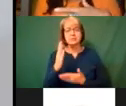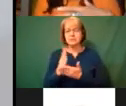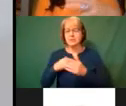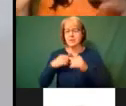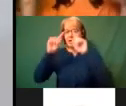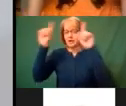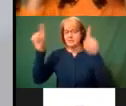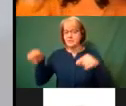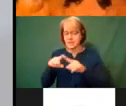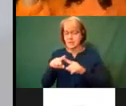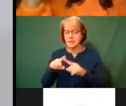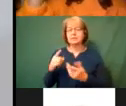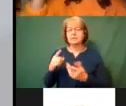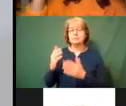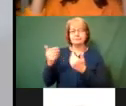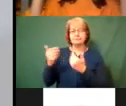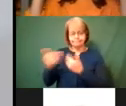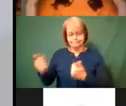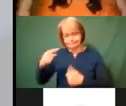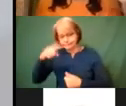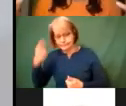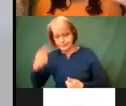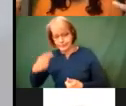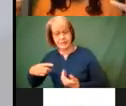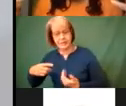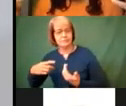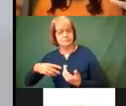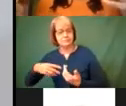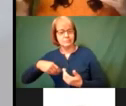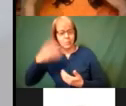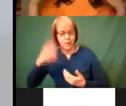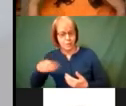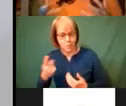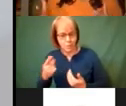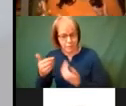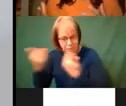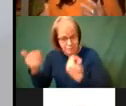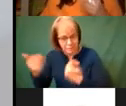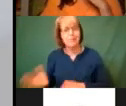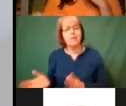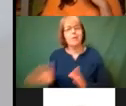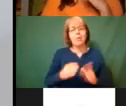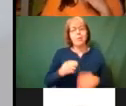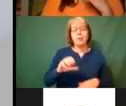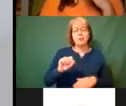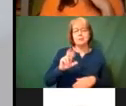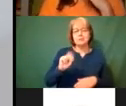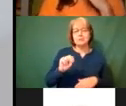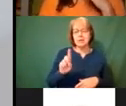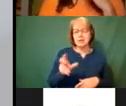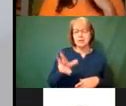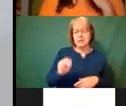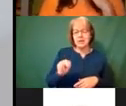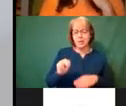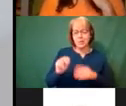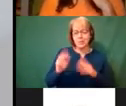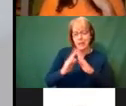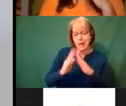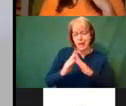sundown towns and whites only. And in other places, right, it wasn't so clear.